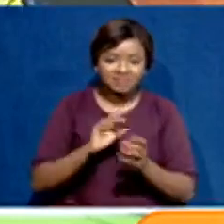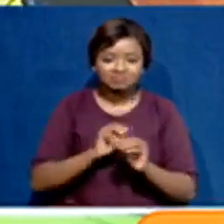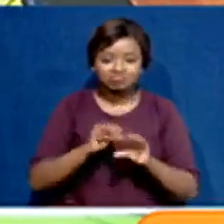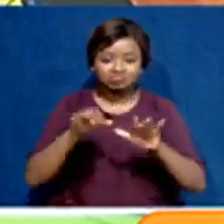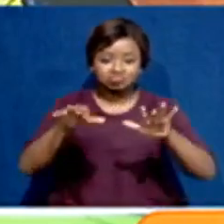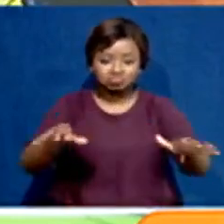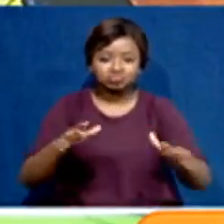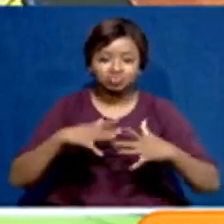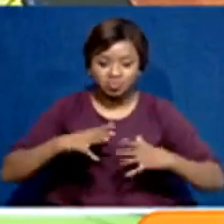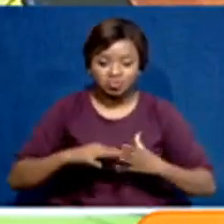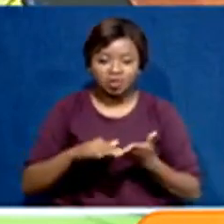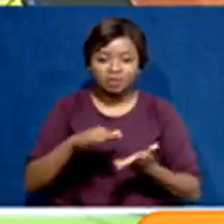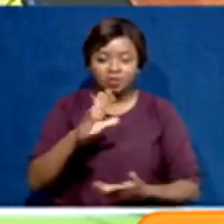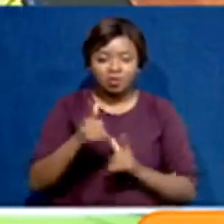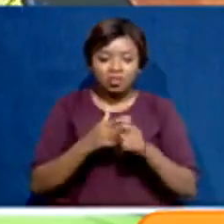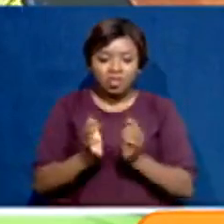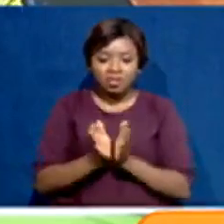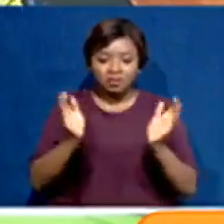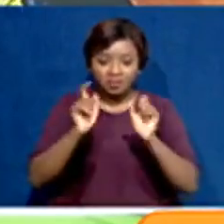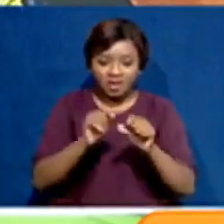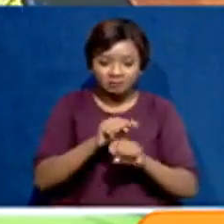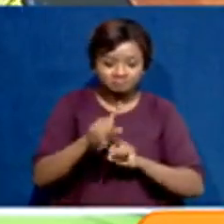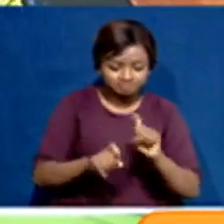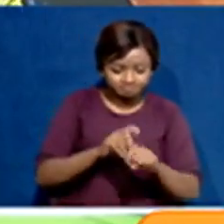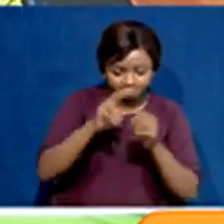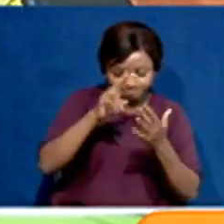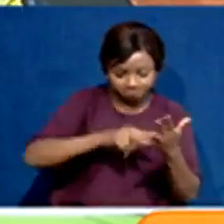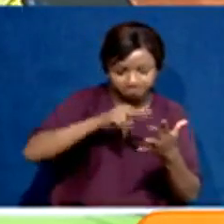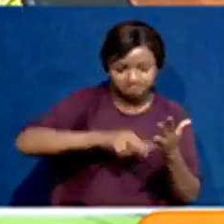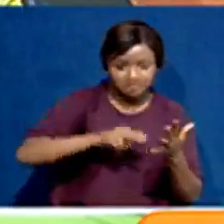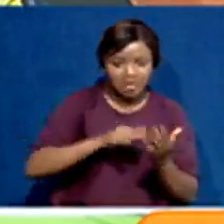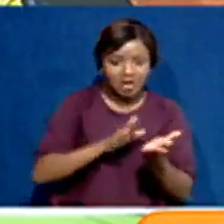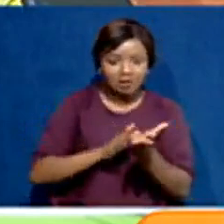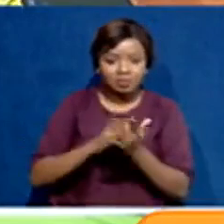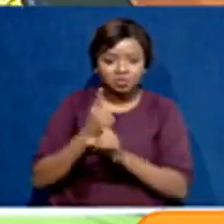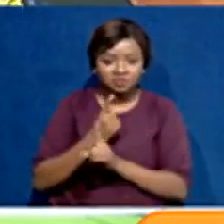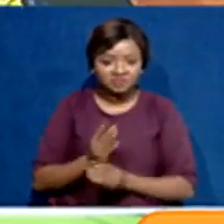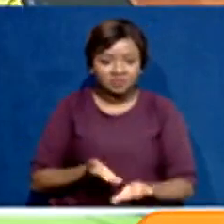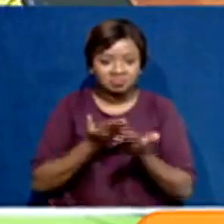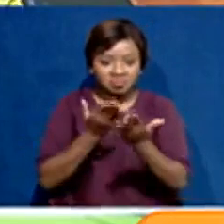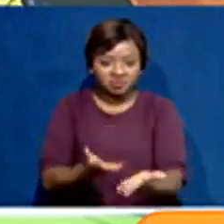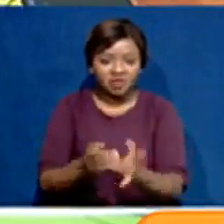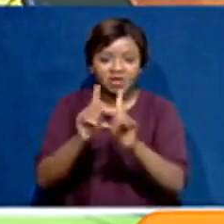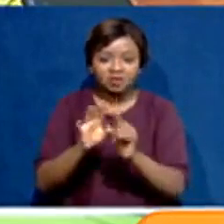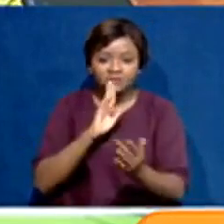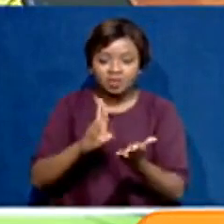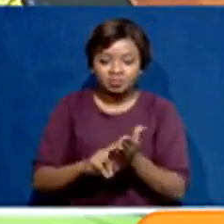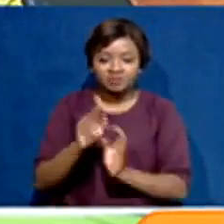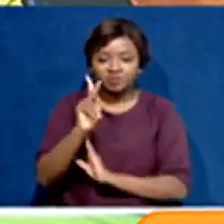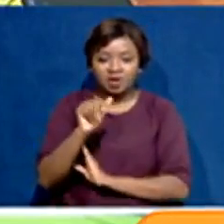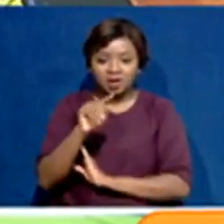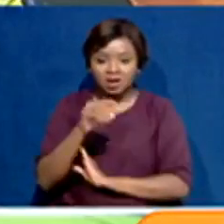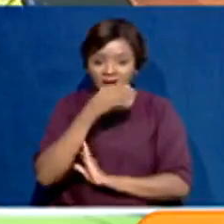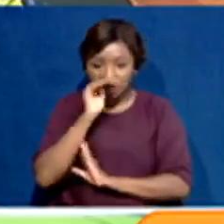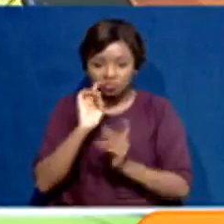wider audience so that the public can interrogate its findings and recommendations. The report of the Kalonzo Musyoka